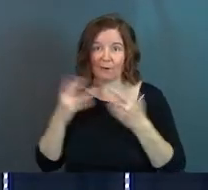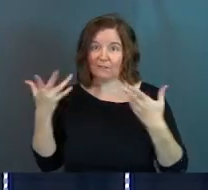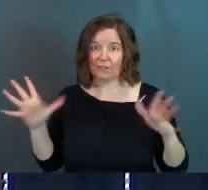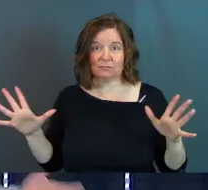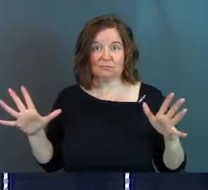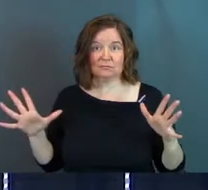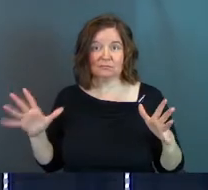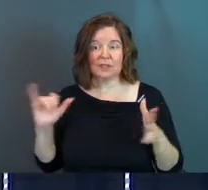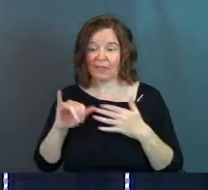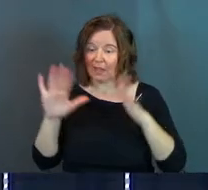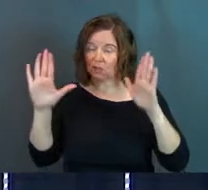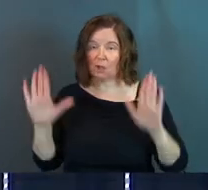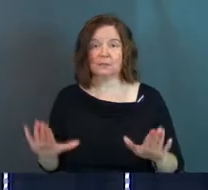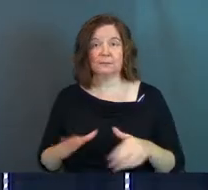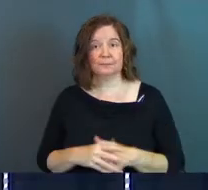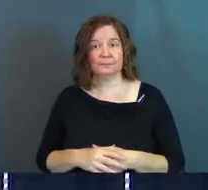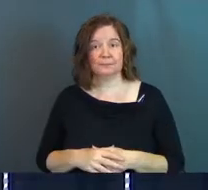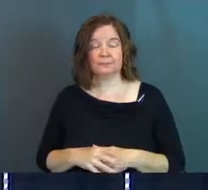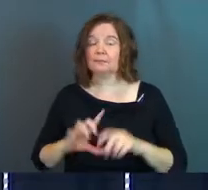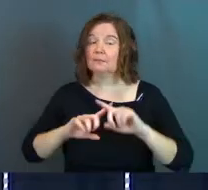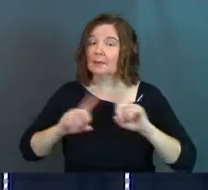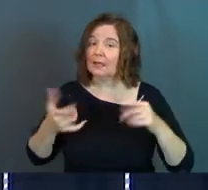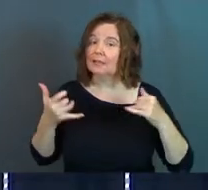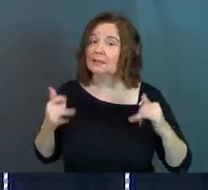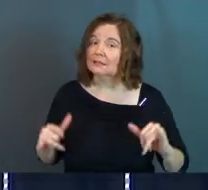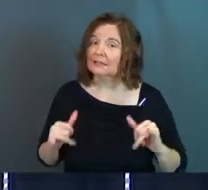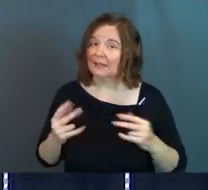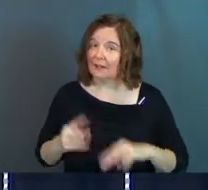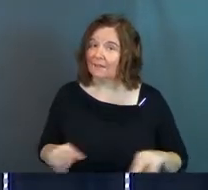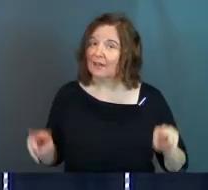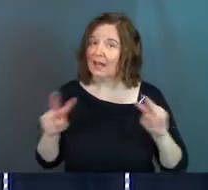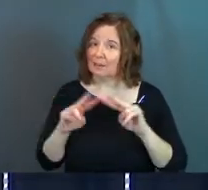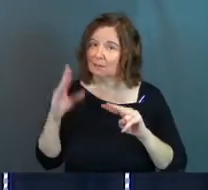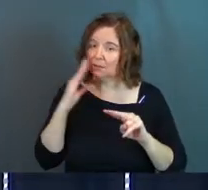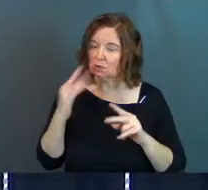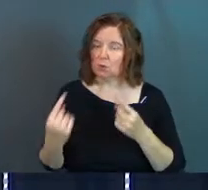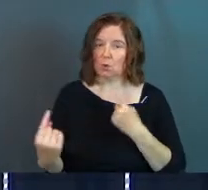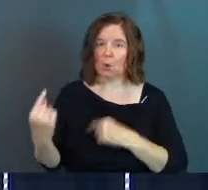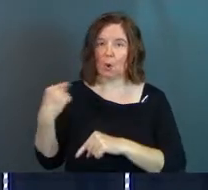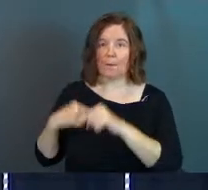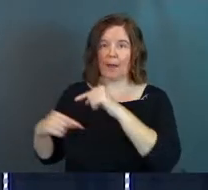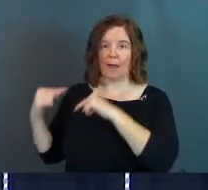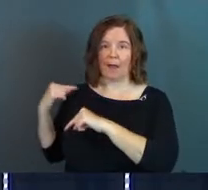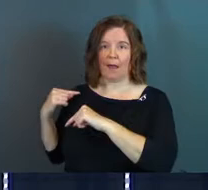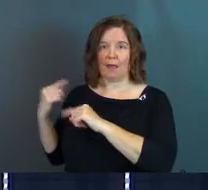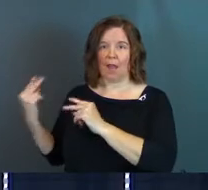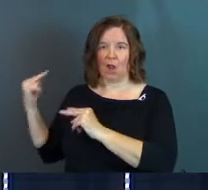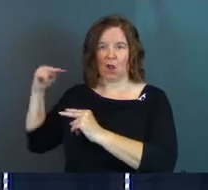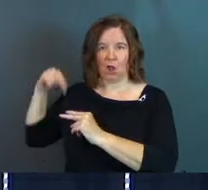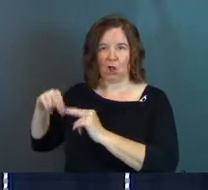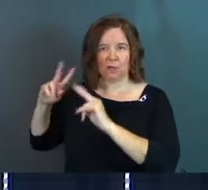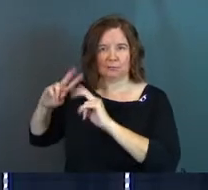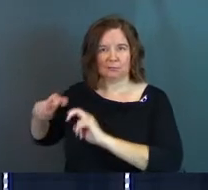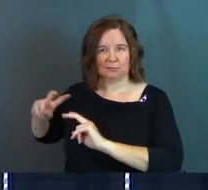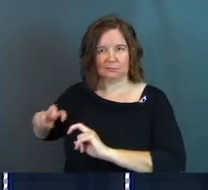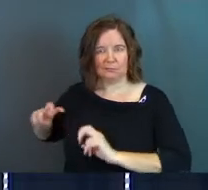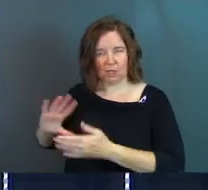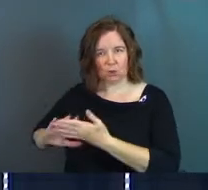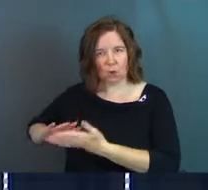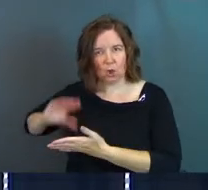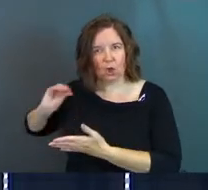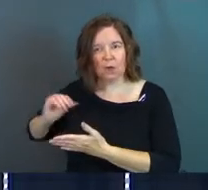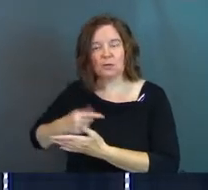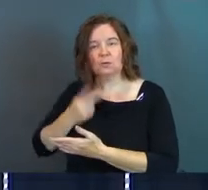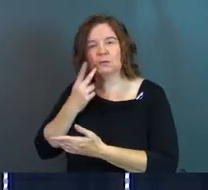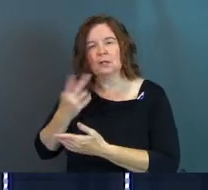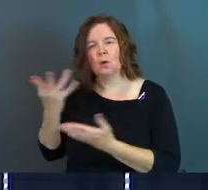anymore. And that's awesome. But it's still valuable to go back and look and to learn